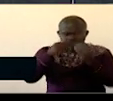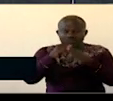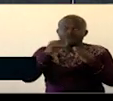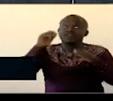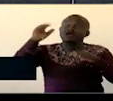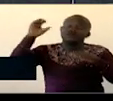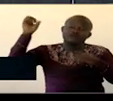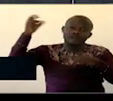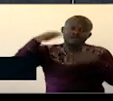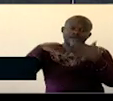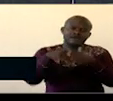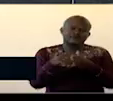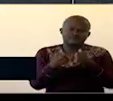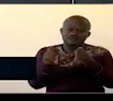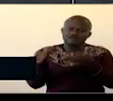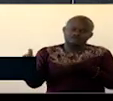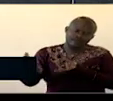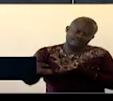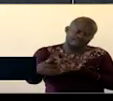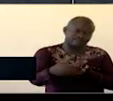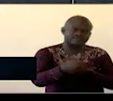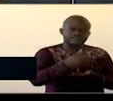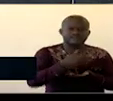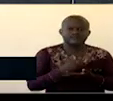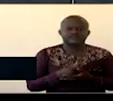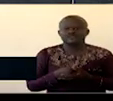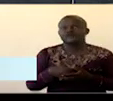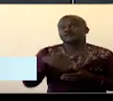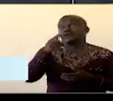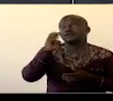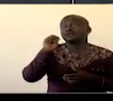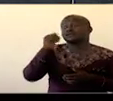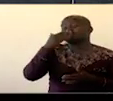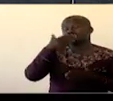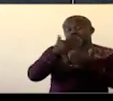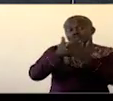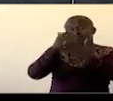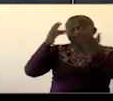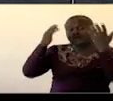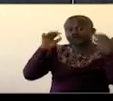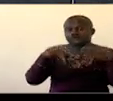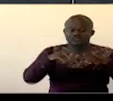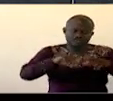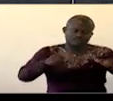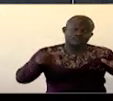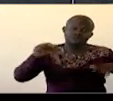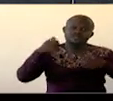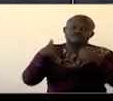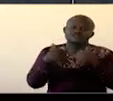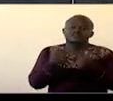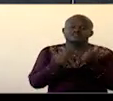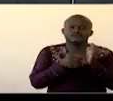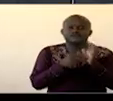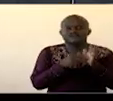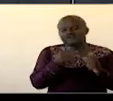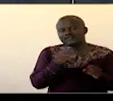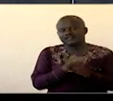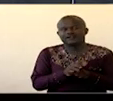and productivity. The climate is good, soils are good. That means there is a lot of